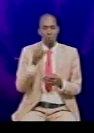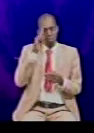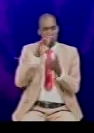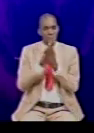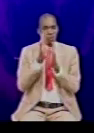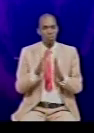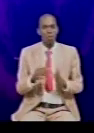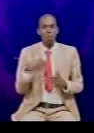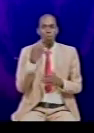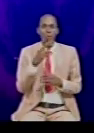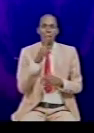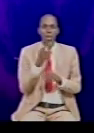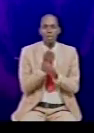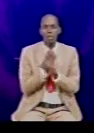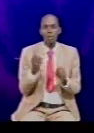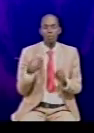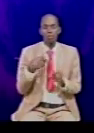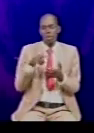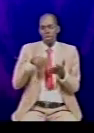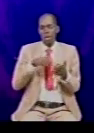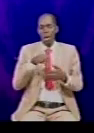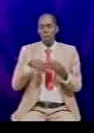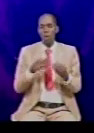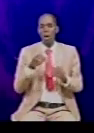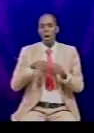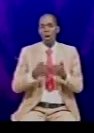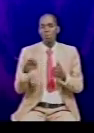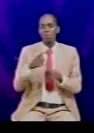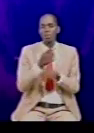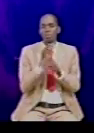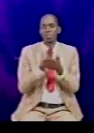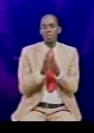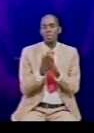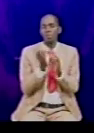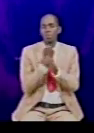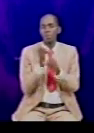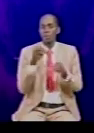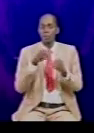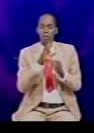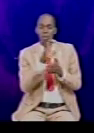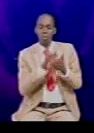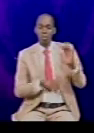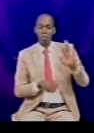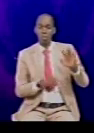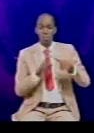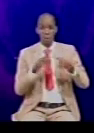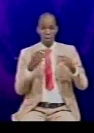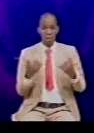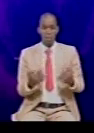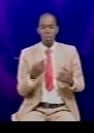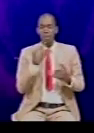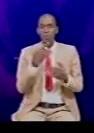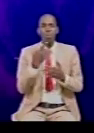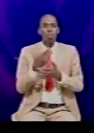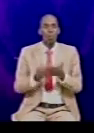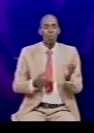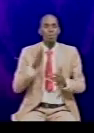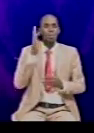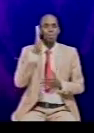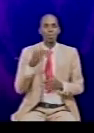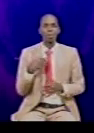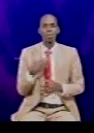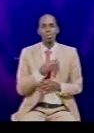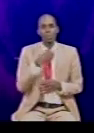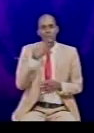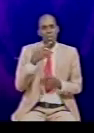read about their conversion in chapter 5. What shall we say then? Shall we continue in sin that grace